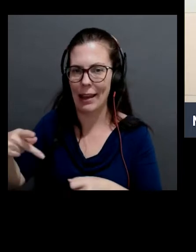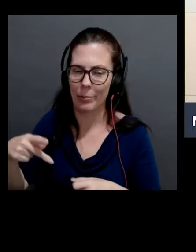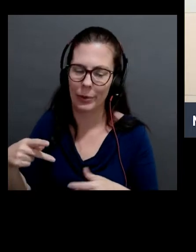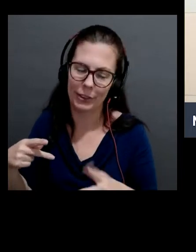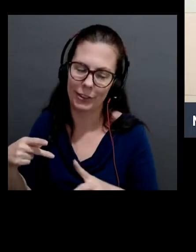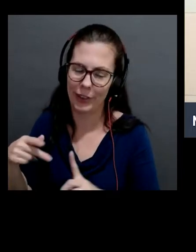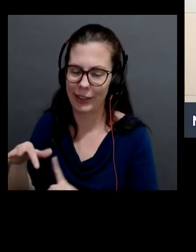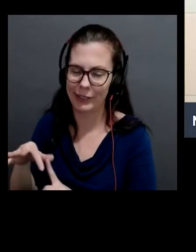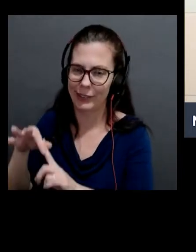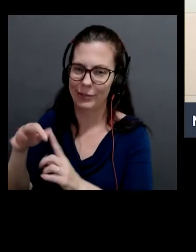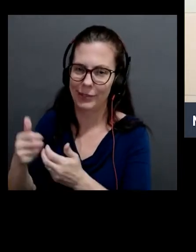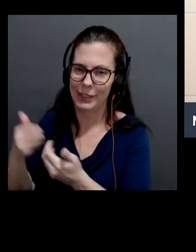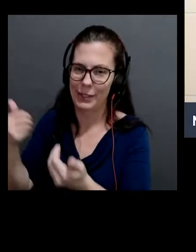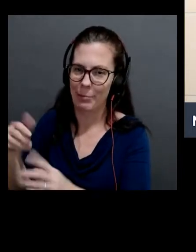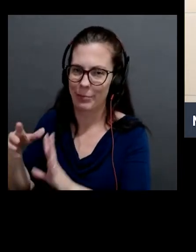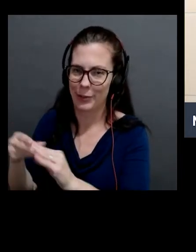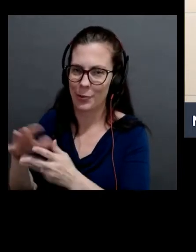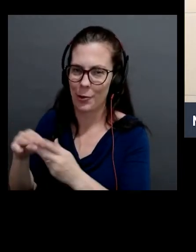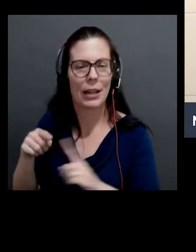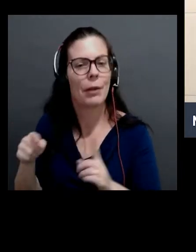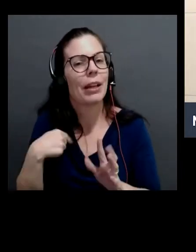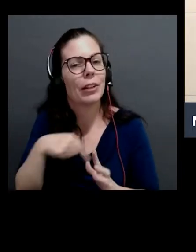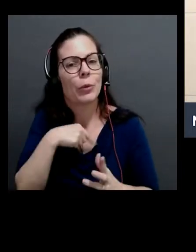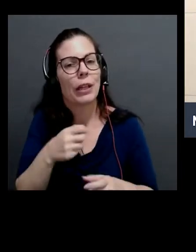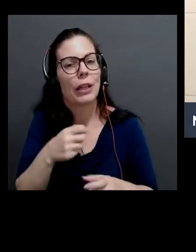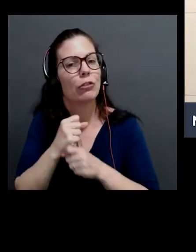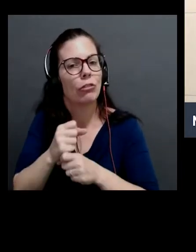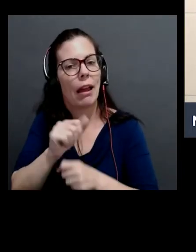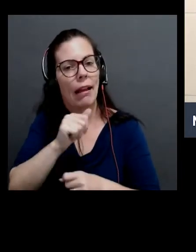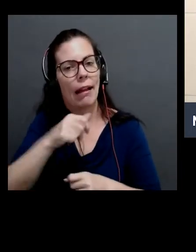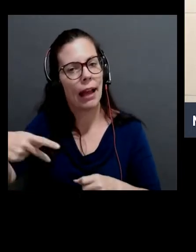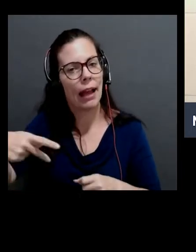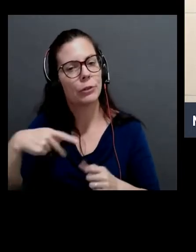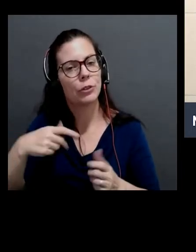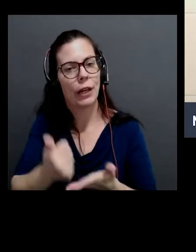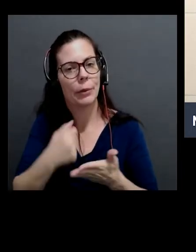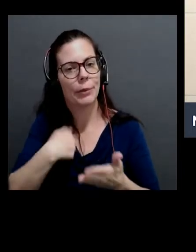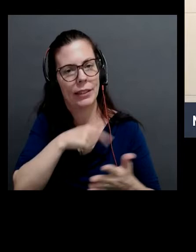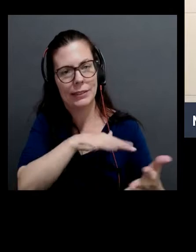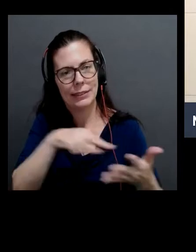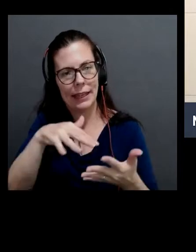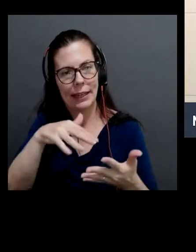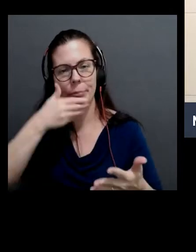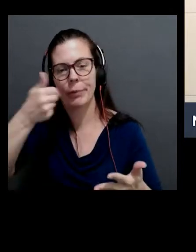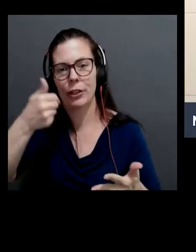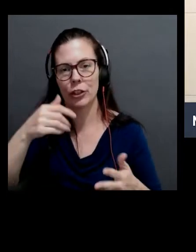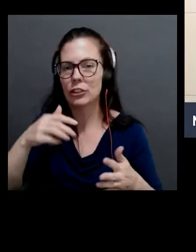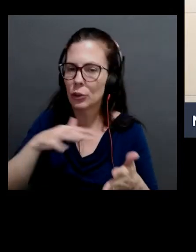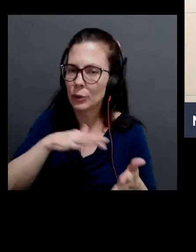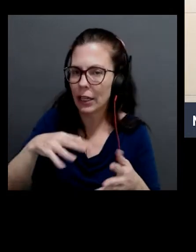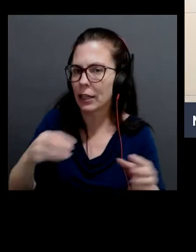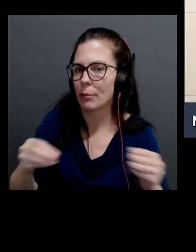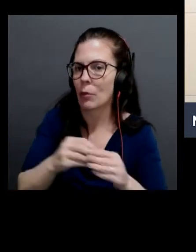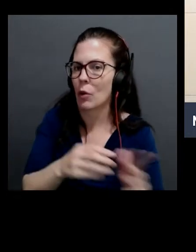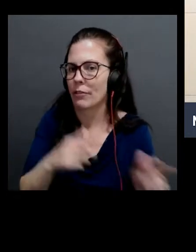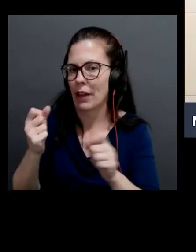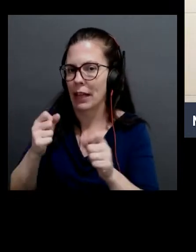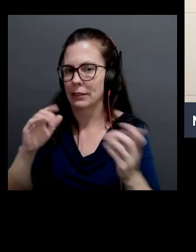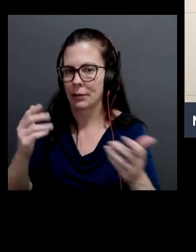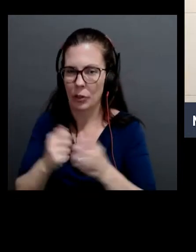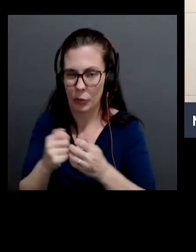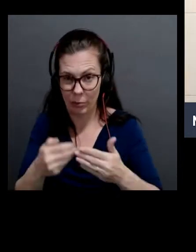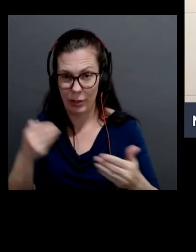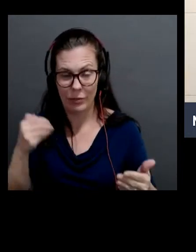create an app that would get us to studying much quicker, and that's what Knowt does. It gets you to studying 10 times faster than you were before, so you can focus